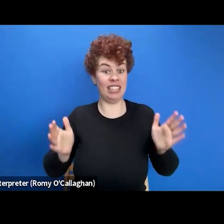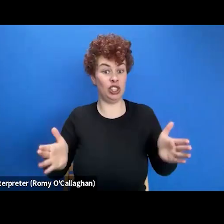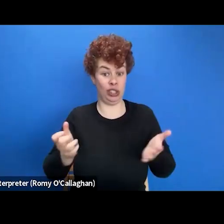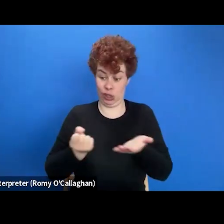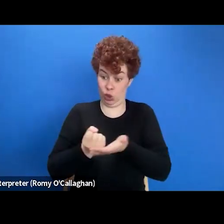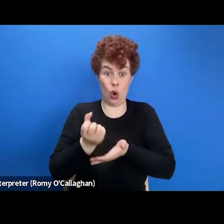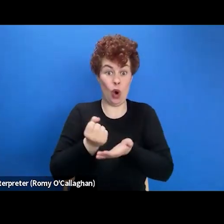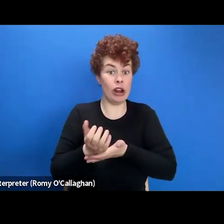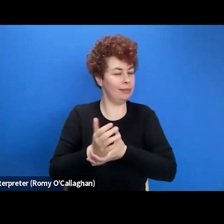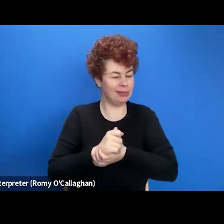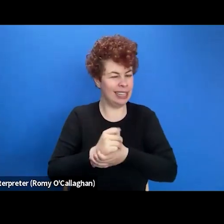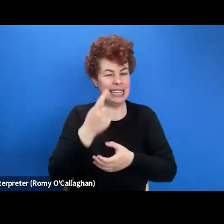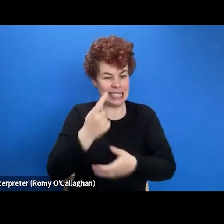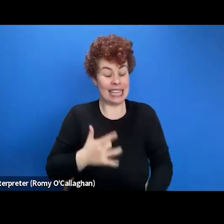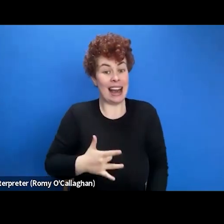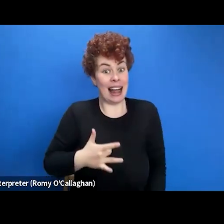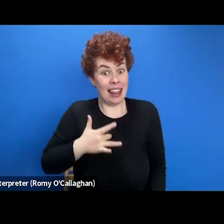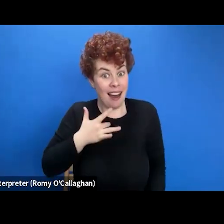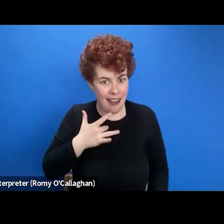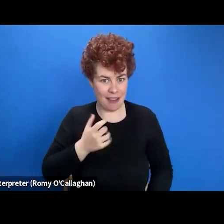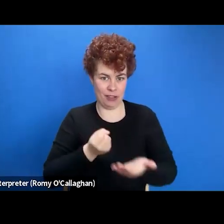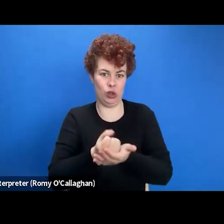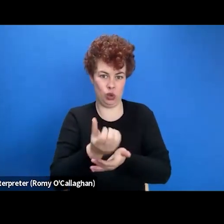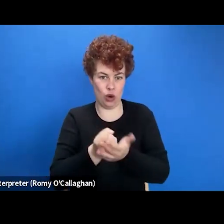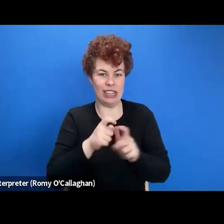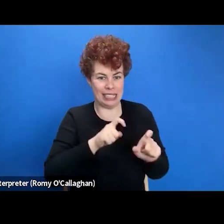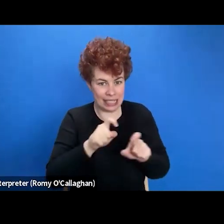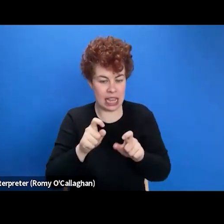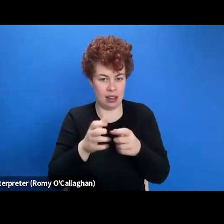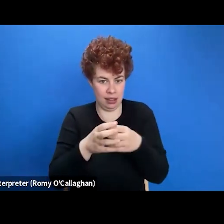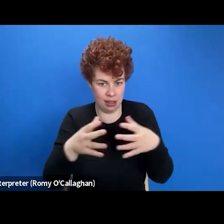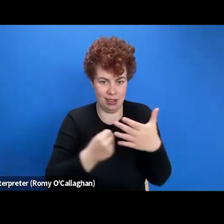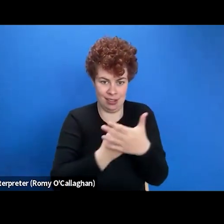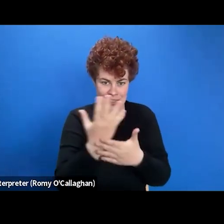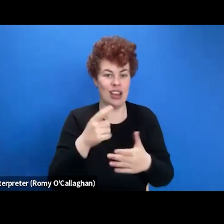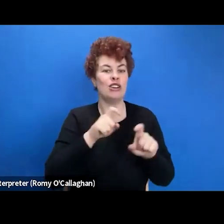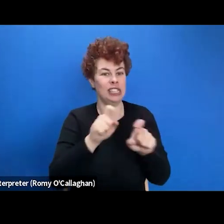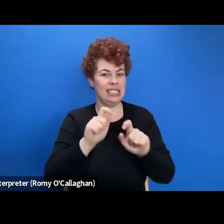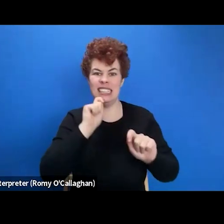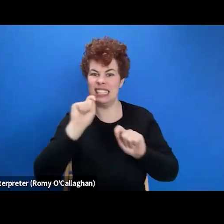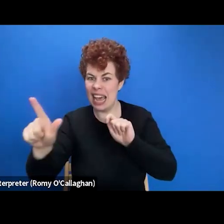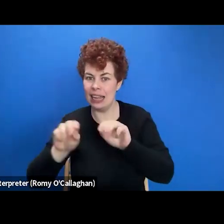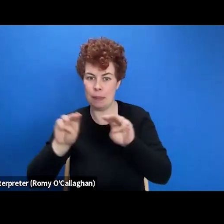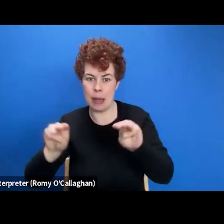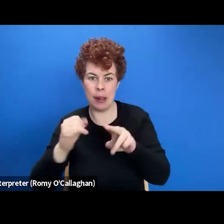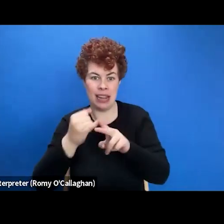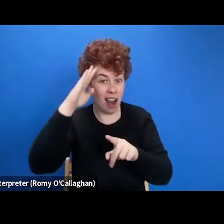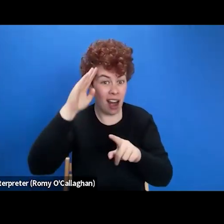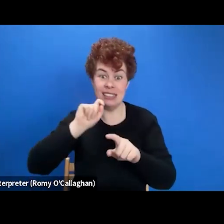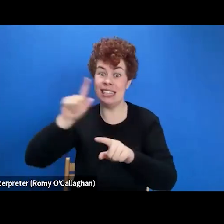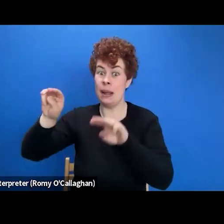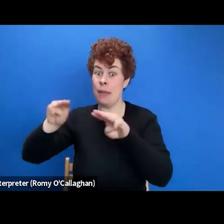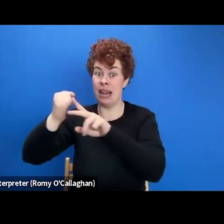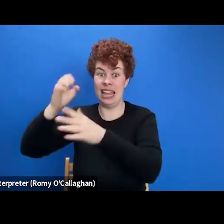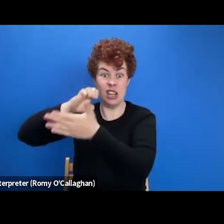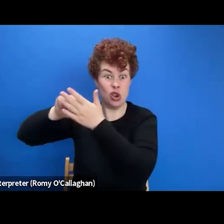much alive. And even the fact that you're sharing this with people now around Ireland and around Europe on this webinar is a